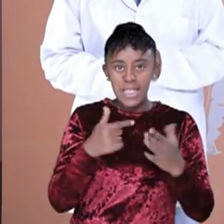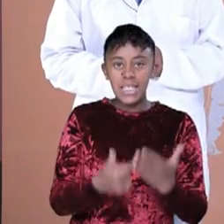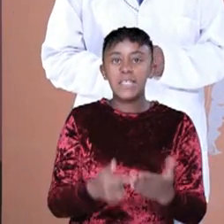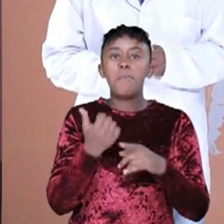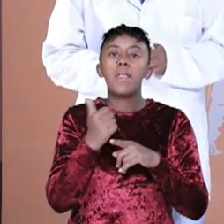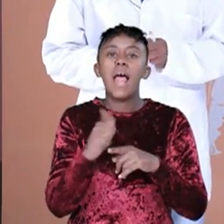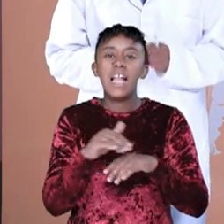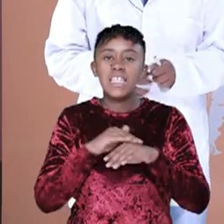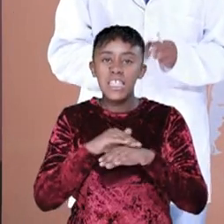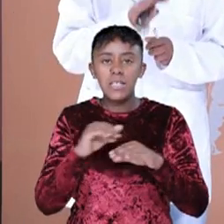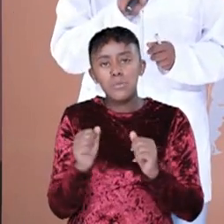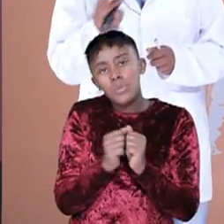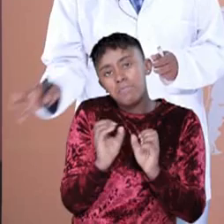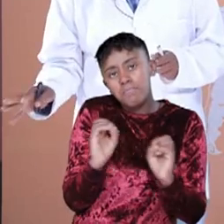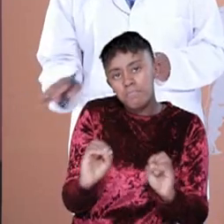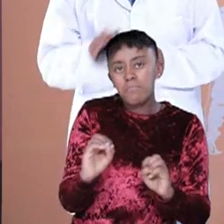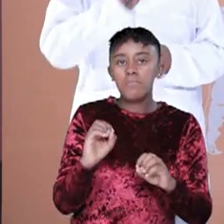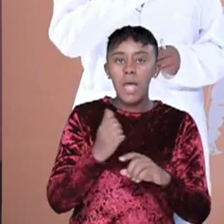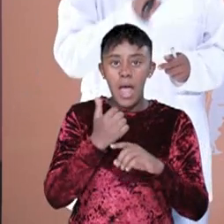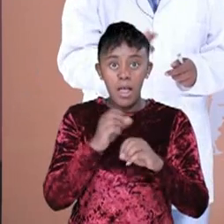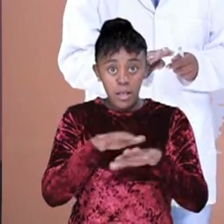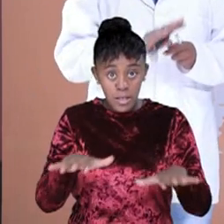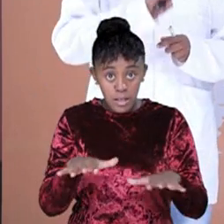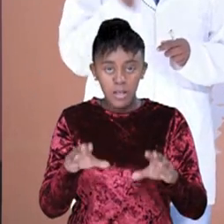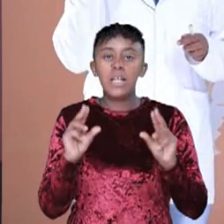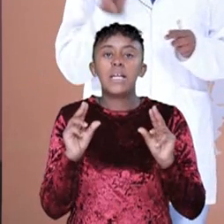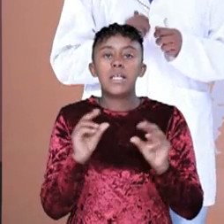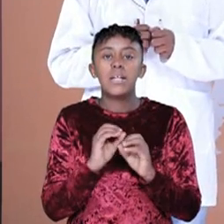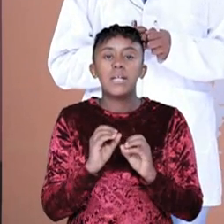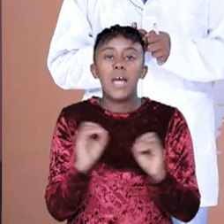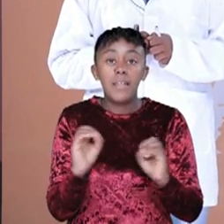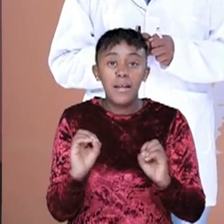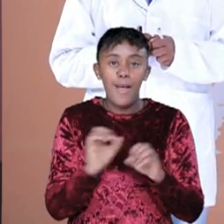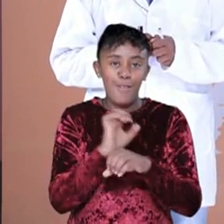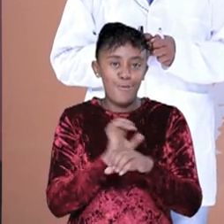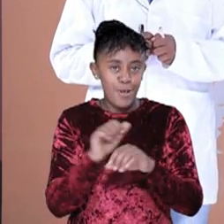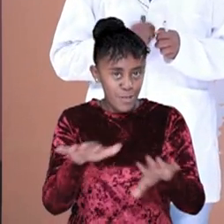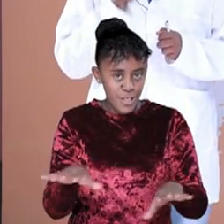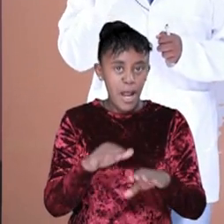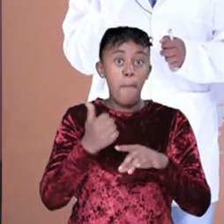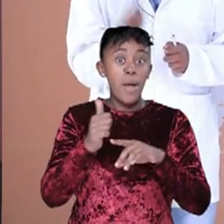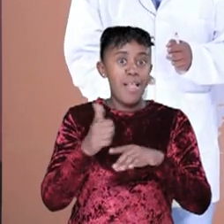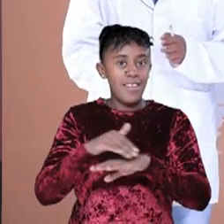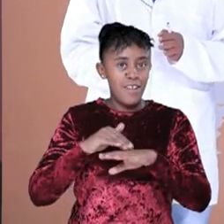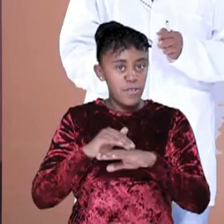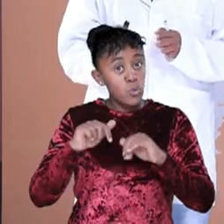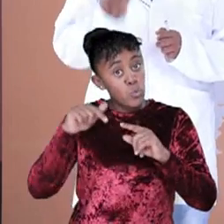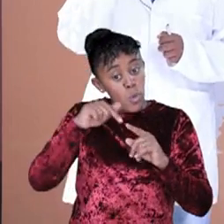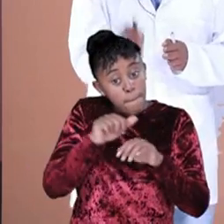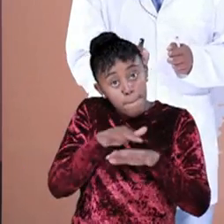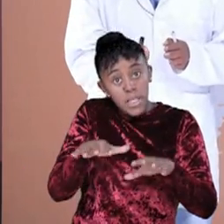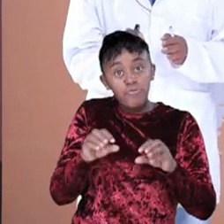surface. So without heating, nothing electron is emitted from the metal surface. So to emit